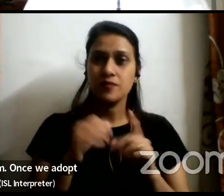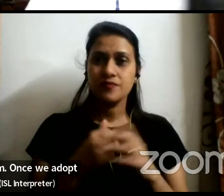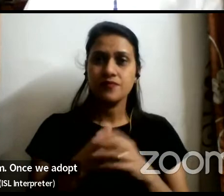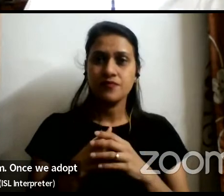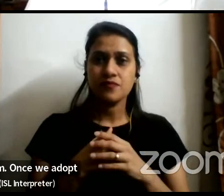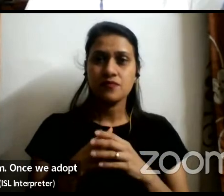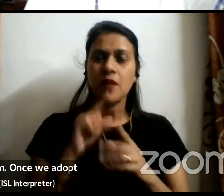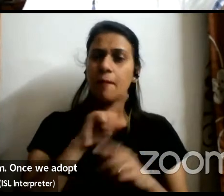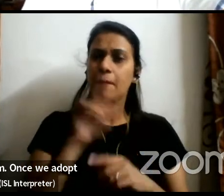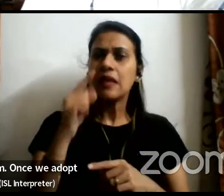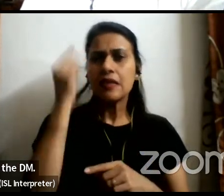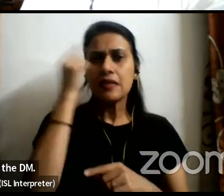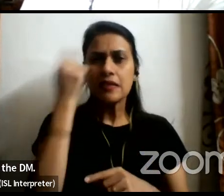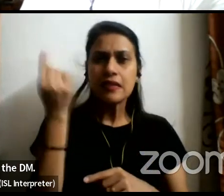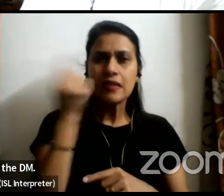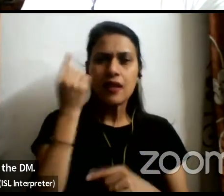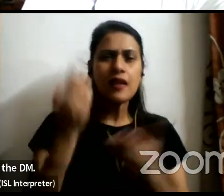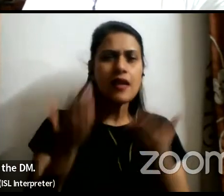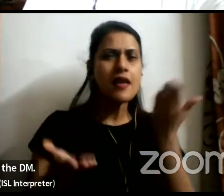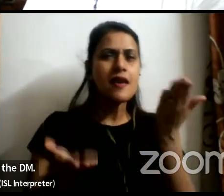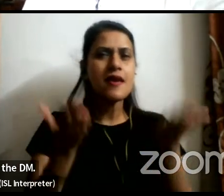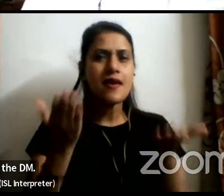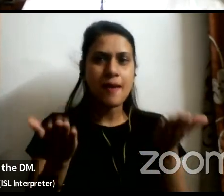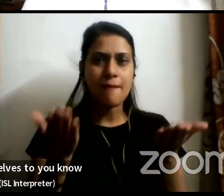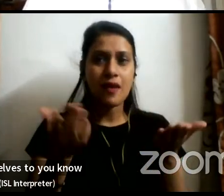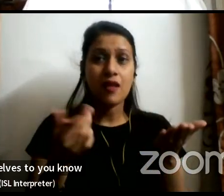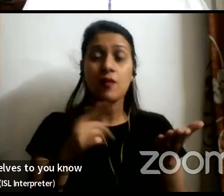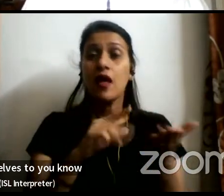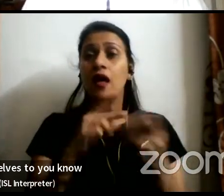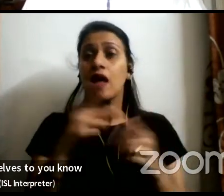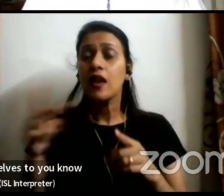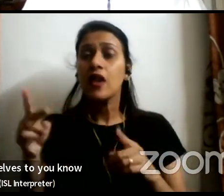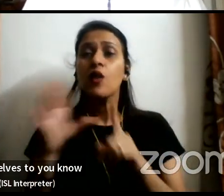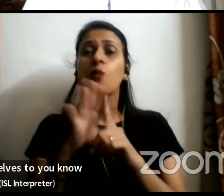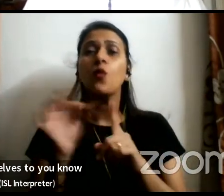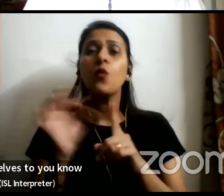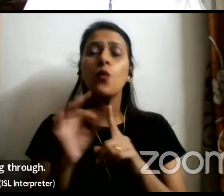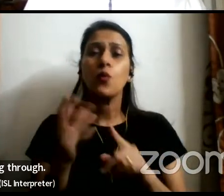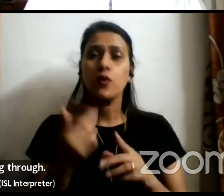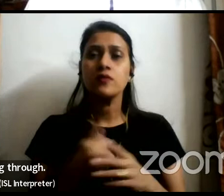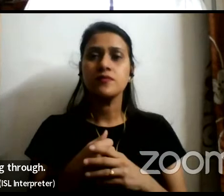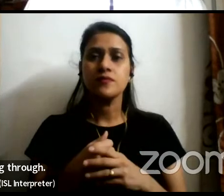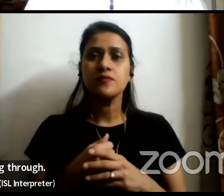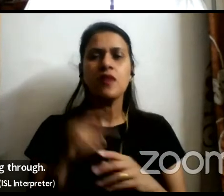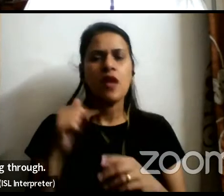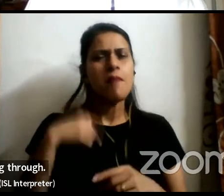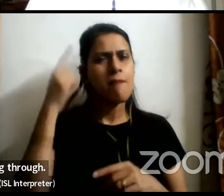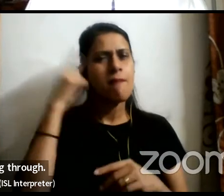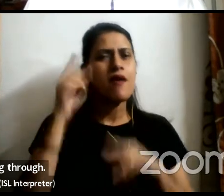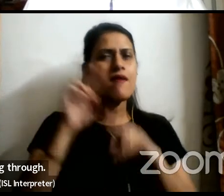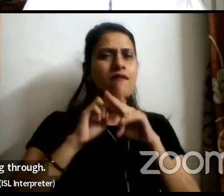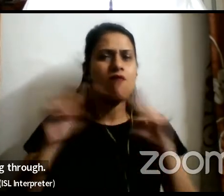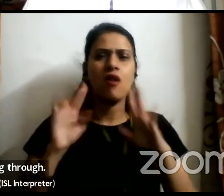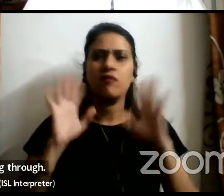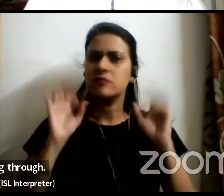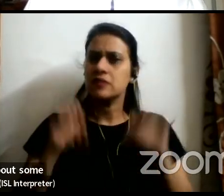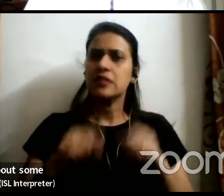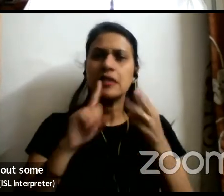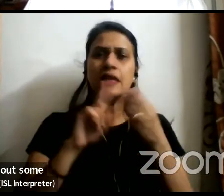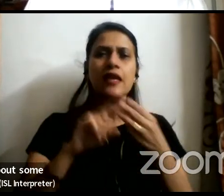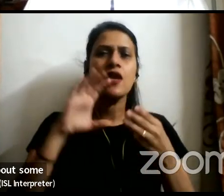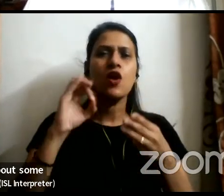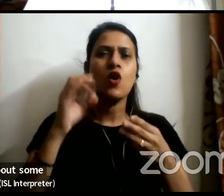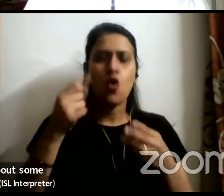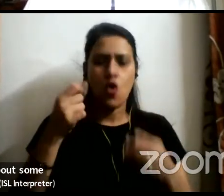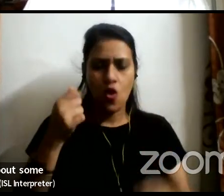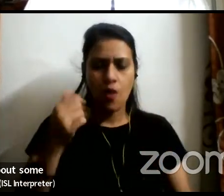think about comparing ourselves to, what the European Union is going through, I think we have to be mindful about some economic and political realities